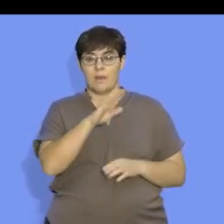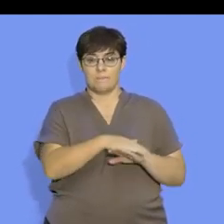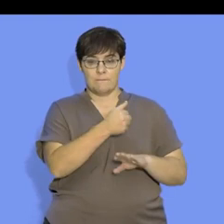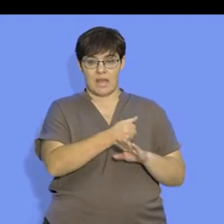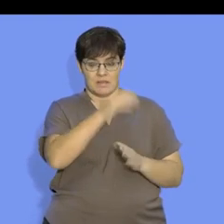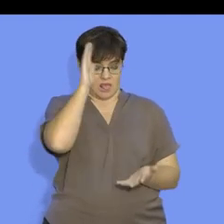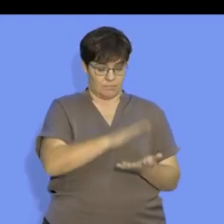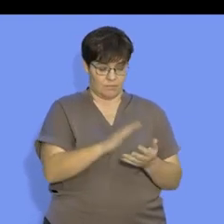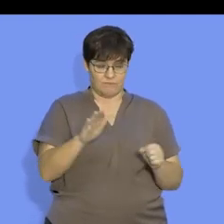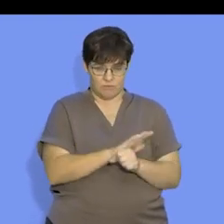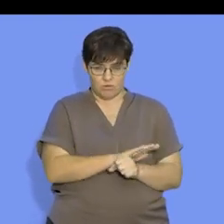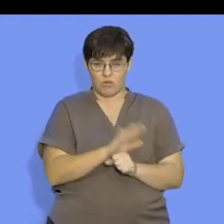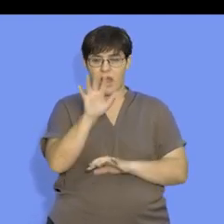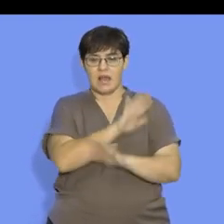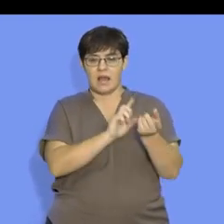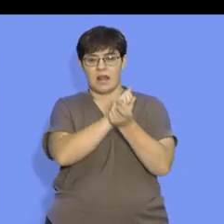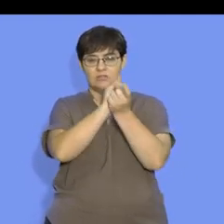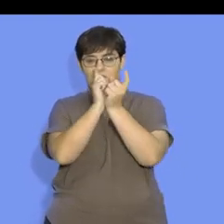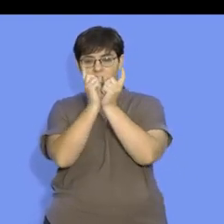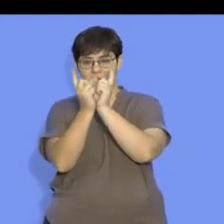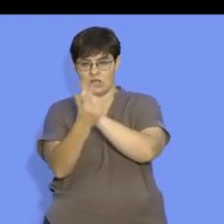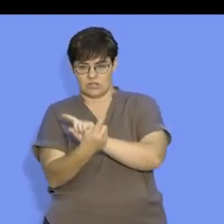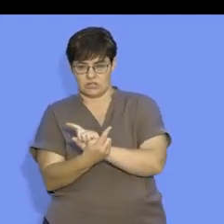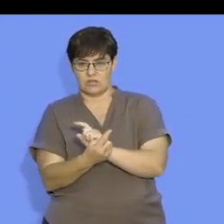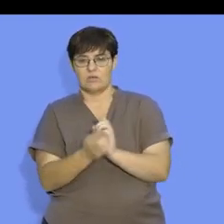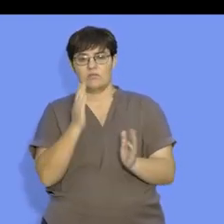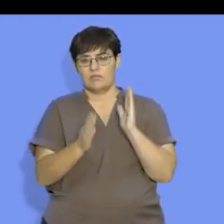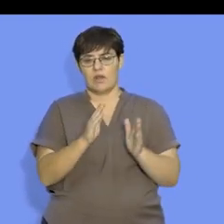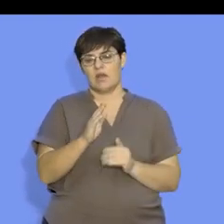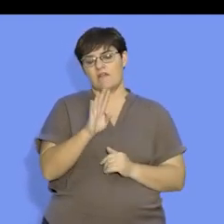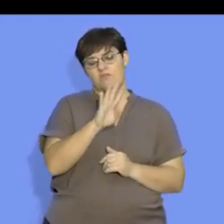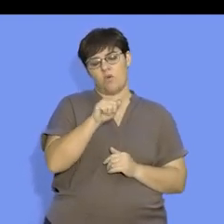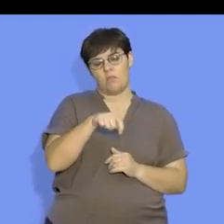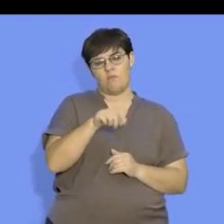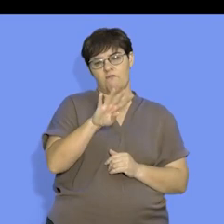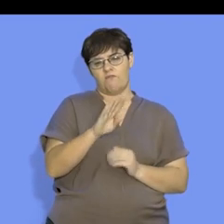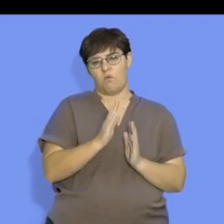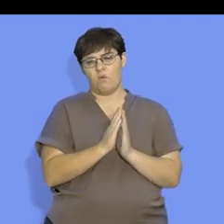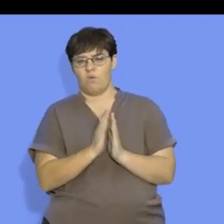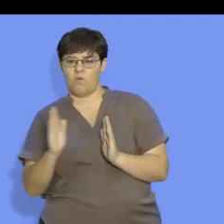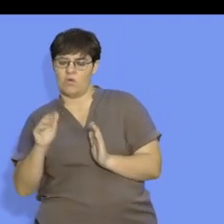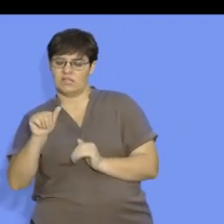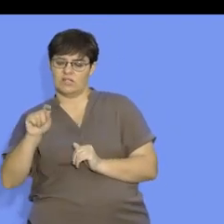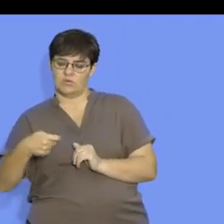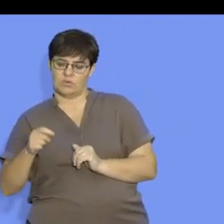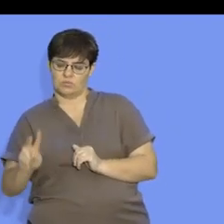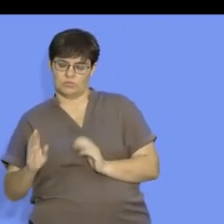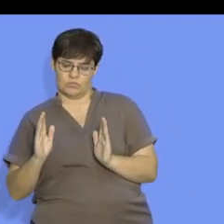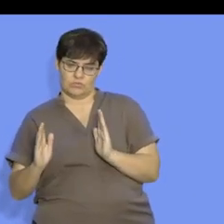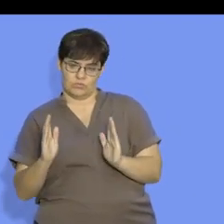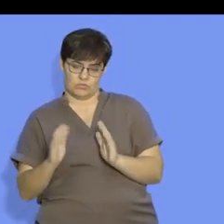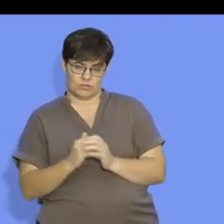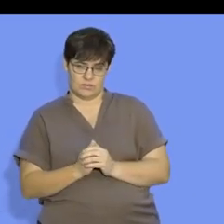all the bases have reacted, the color change for this one, methyl orange, is between pH 4 and 4.4